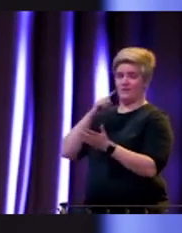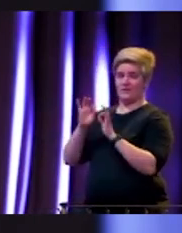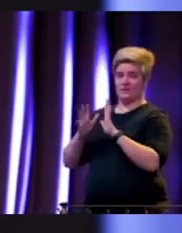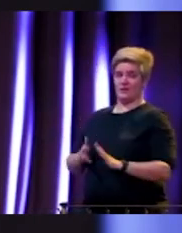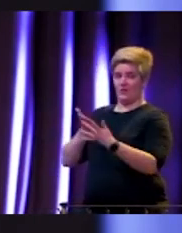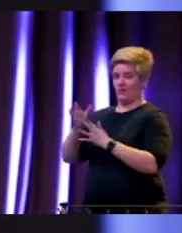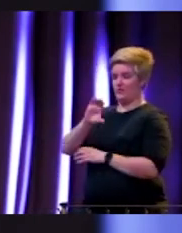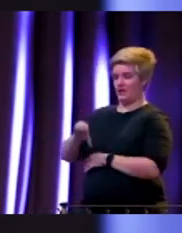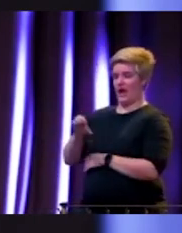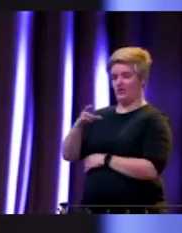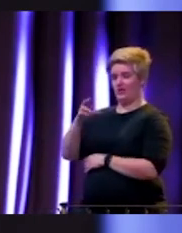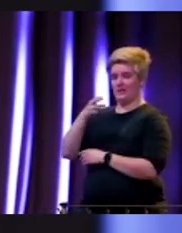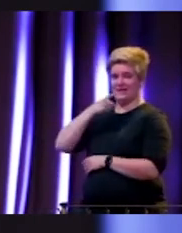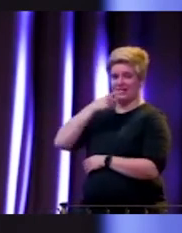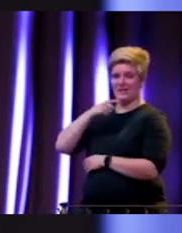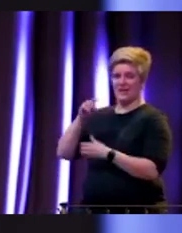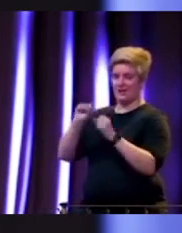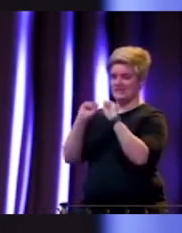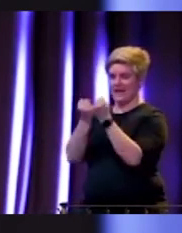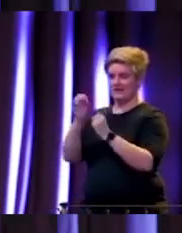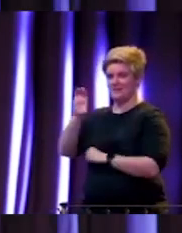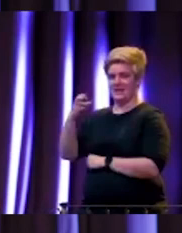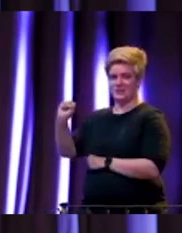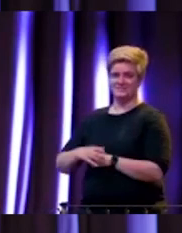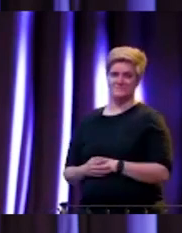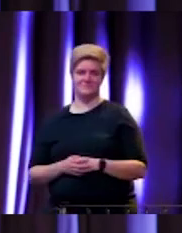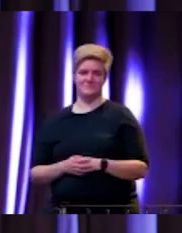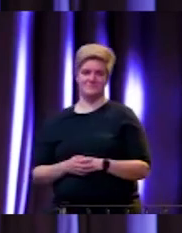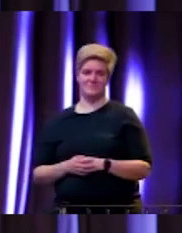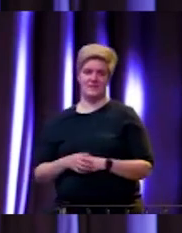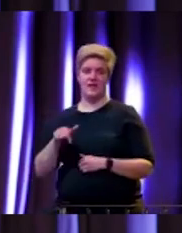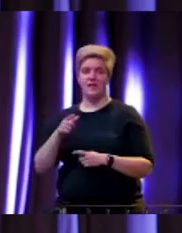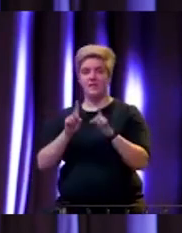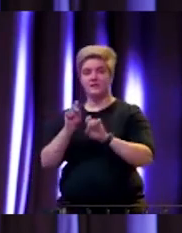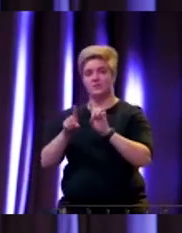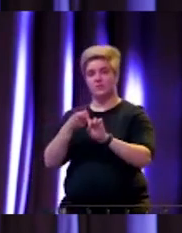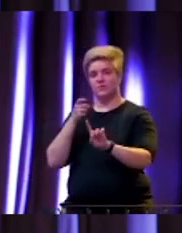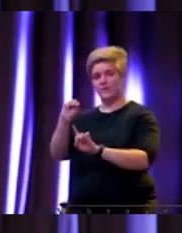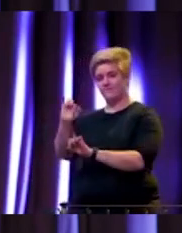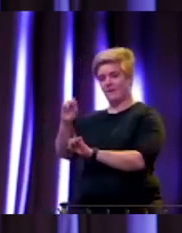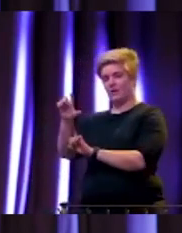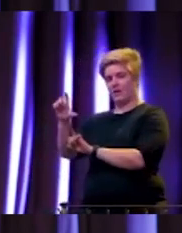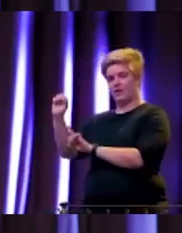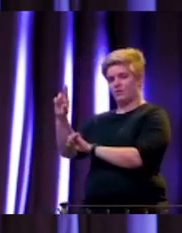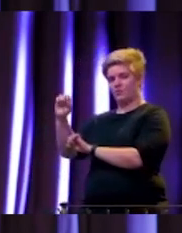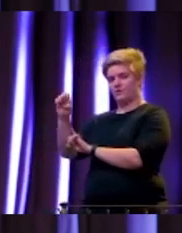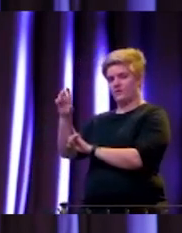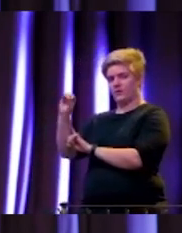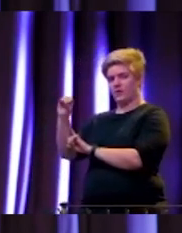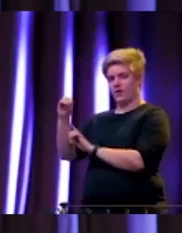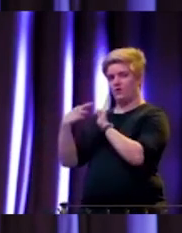Society. This question comes from Marielle